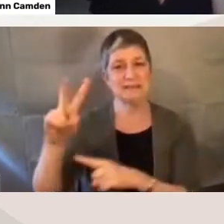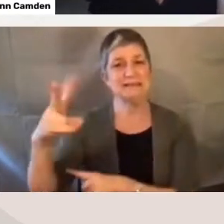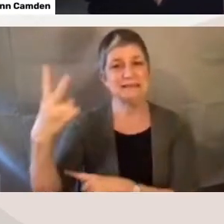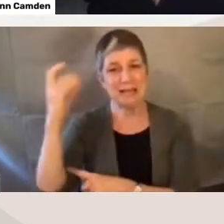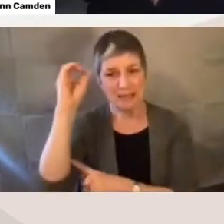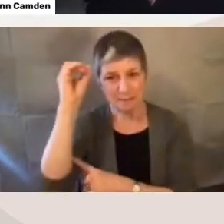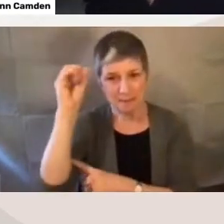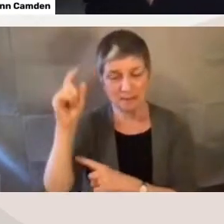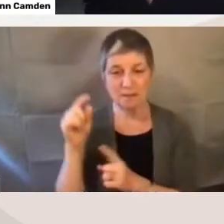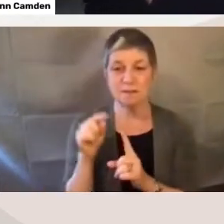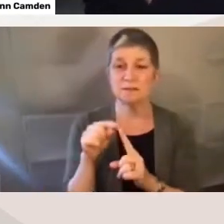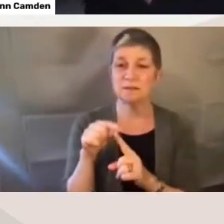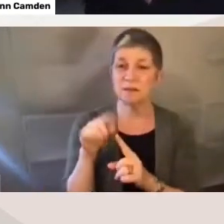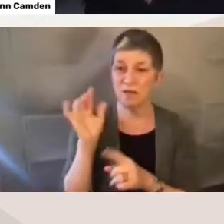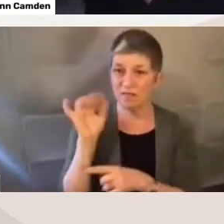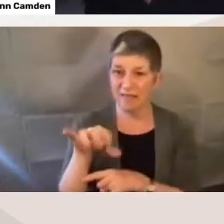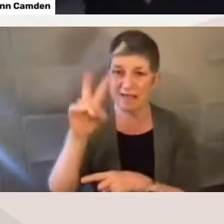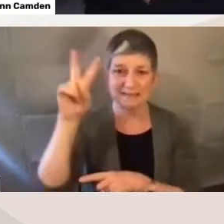when I did,